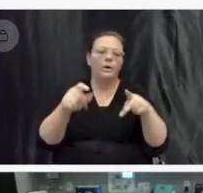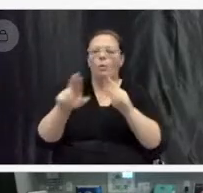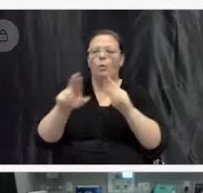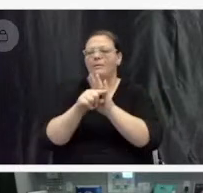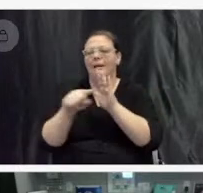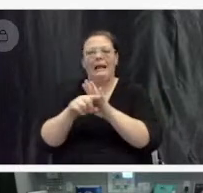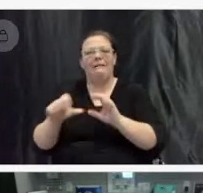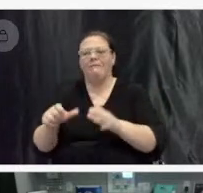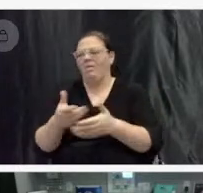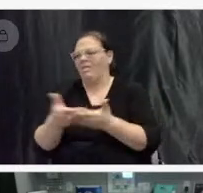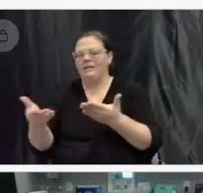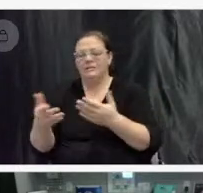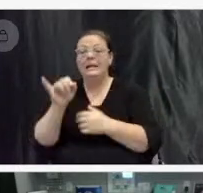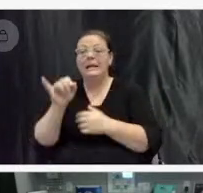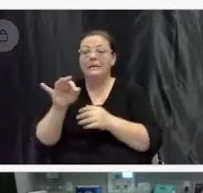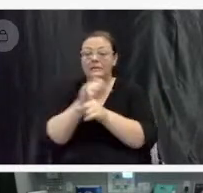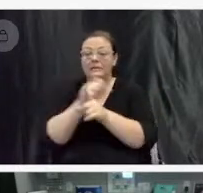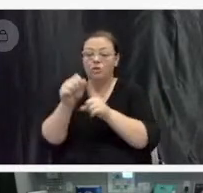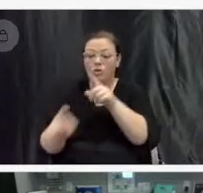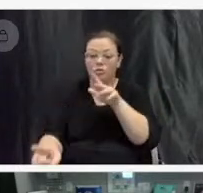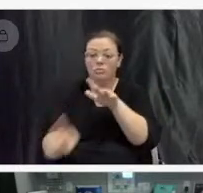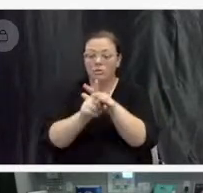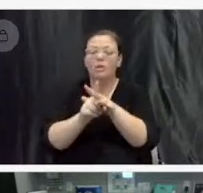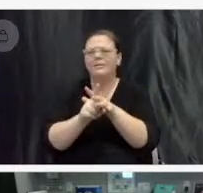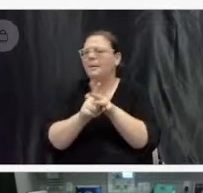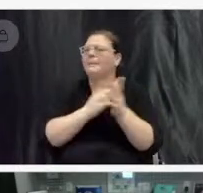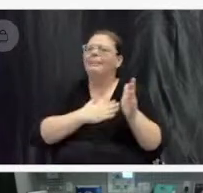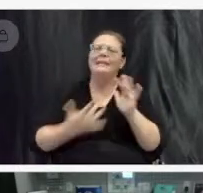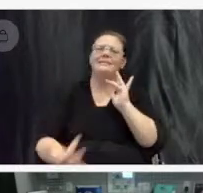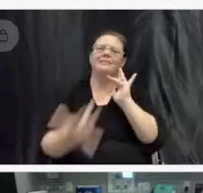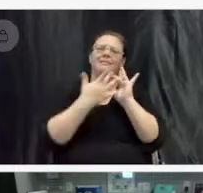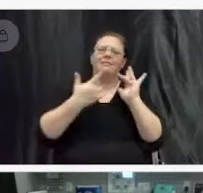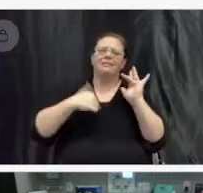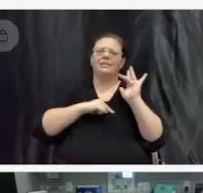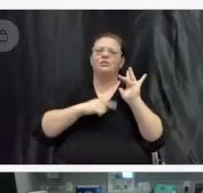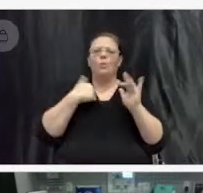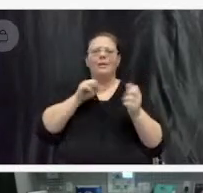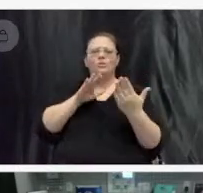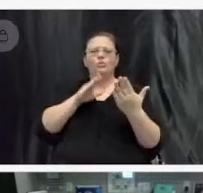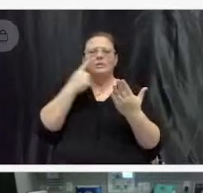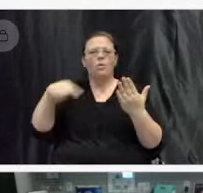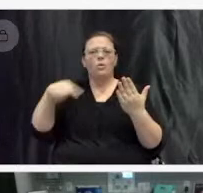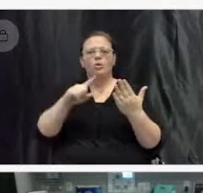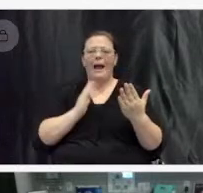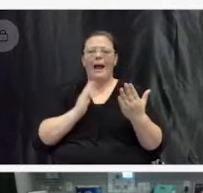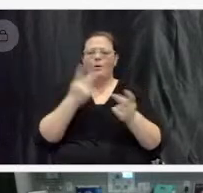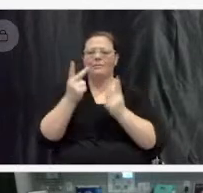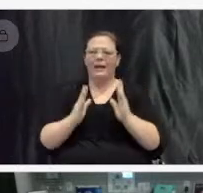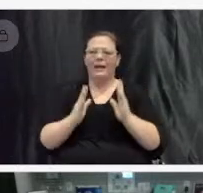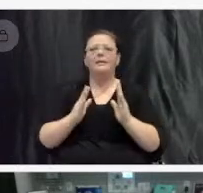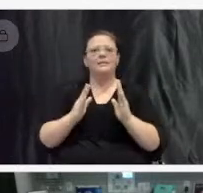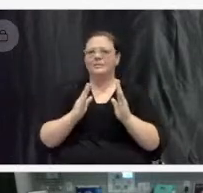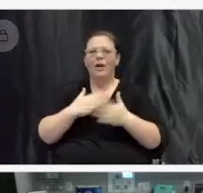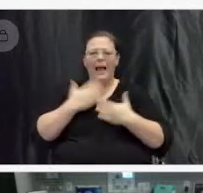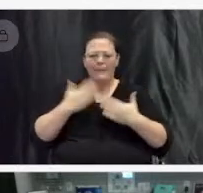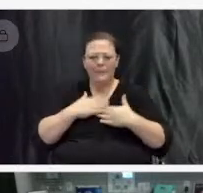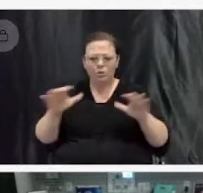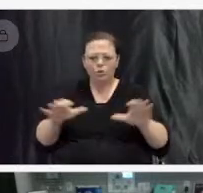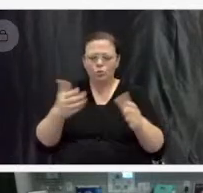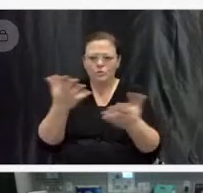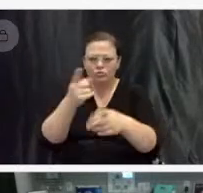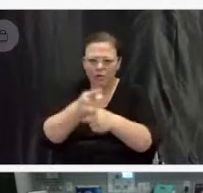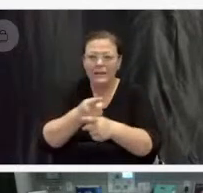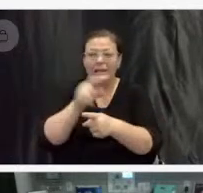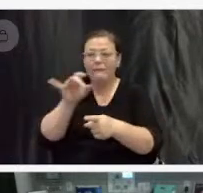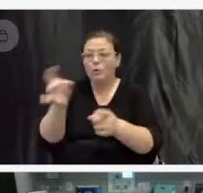a situation does arise, we just ask you to reach out to us so we can address it for you. Our guests are more than happy to do what is right. If you hate